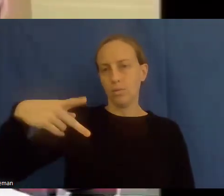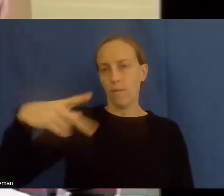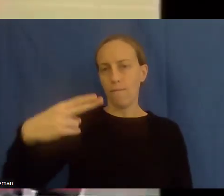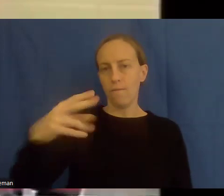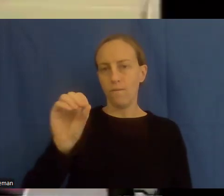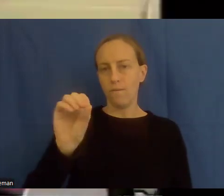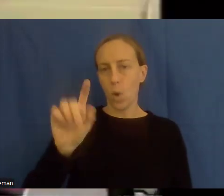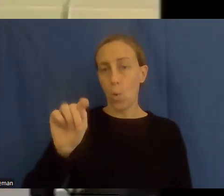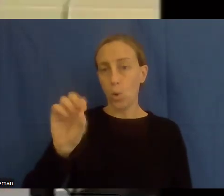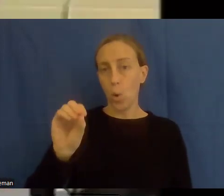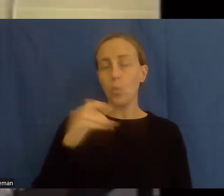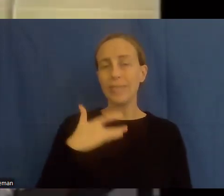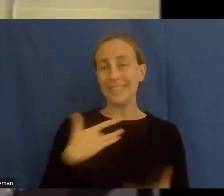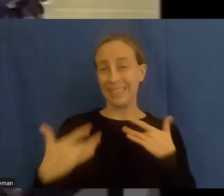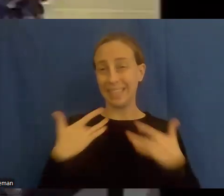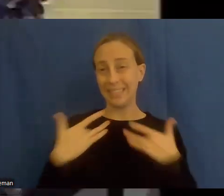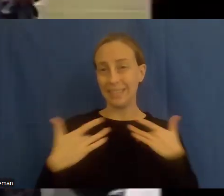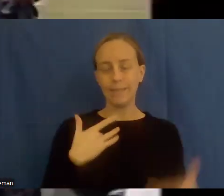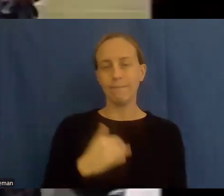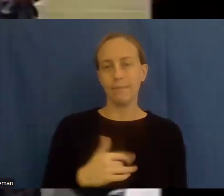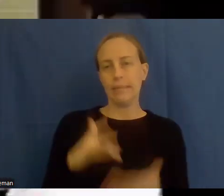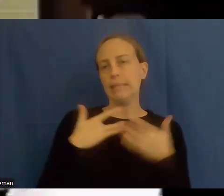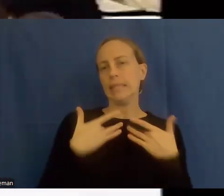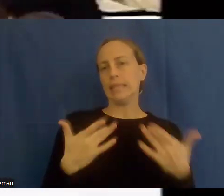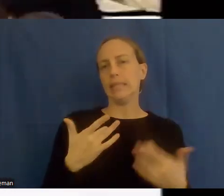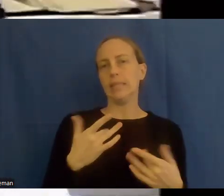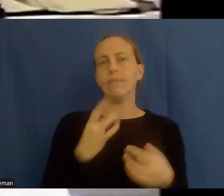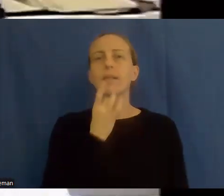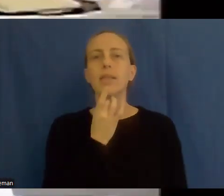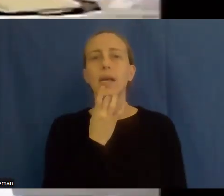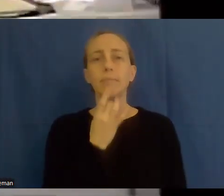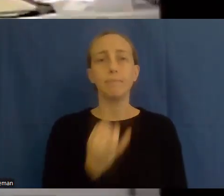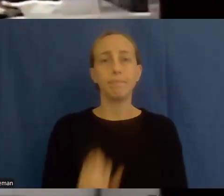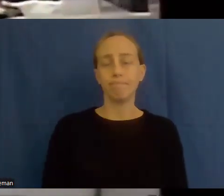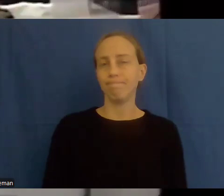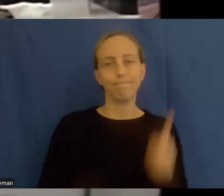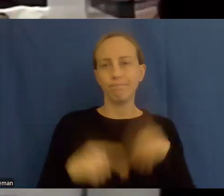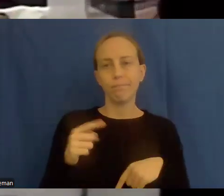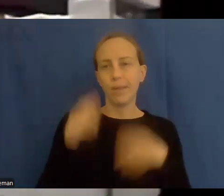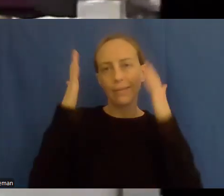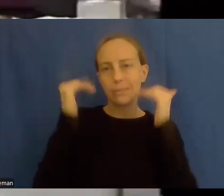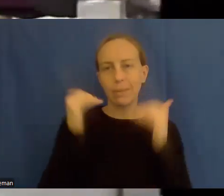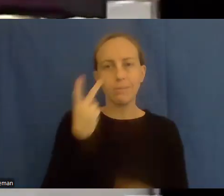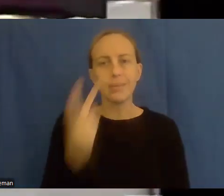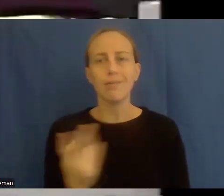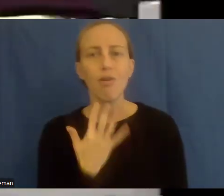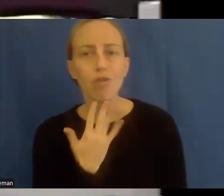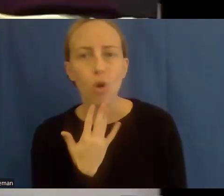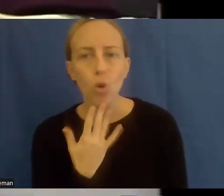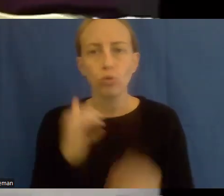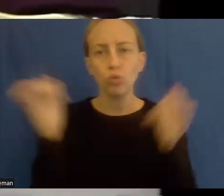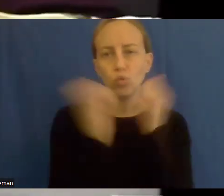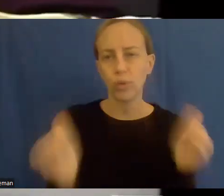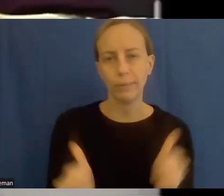planarians to be able to see shapes, and if you expect them to be able to see forms, if you expect them to be able to tell colors, they can't